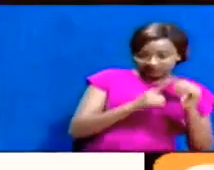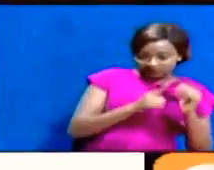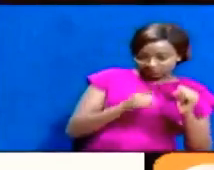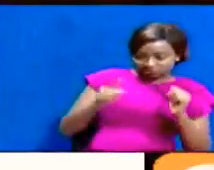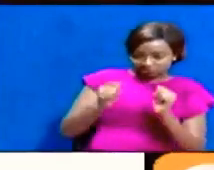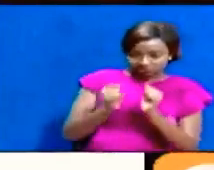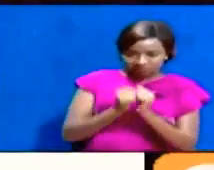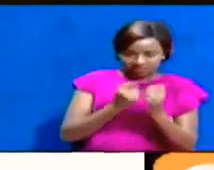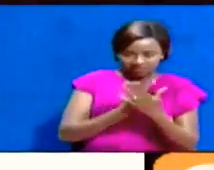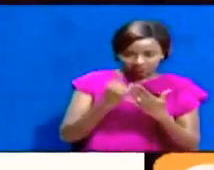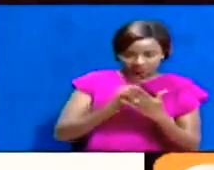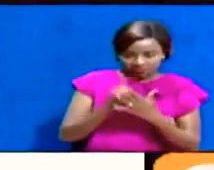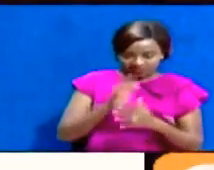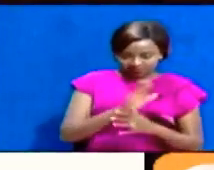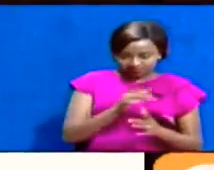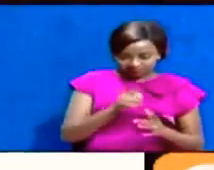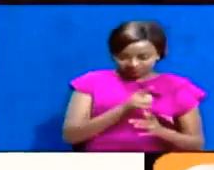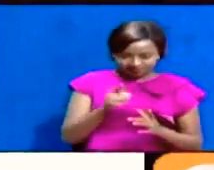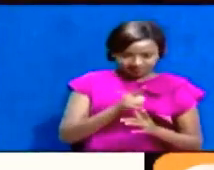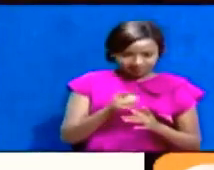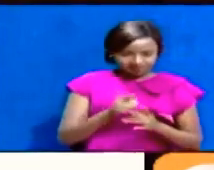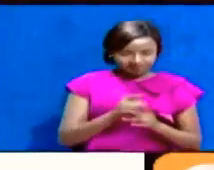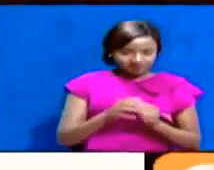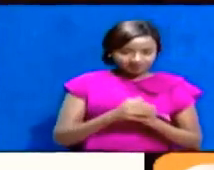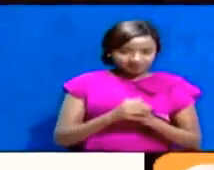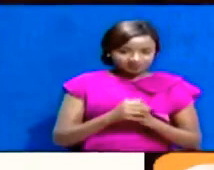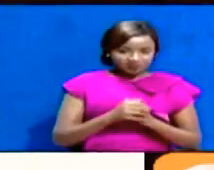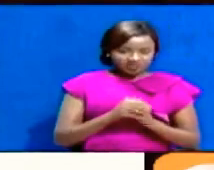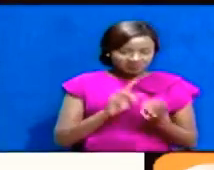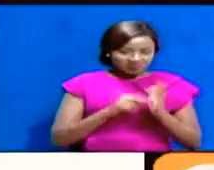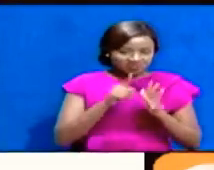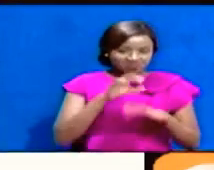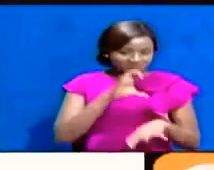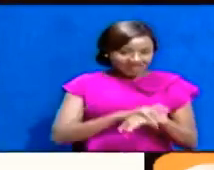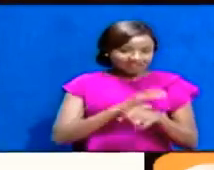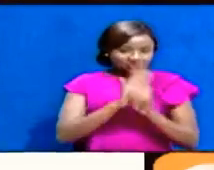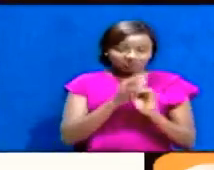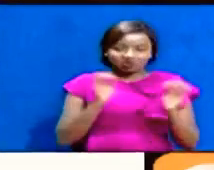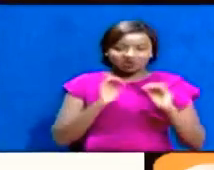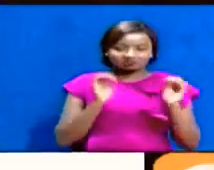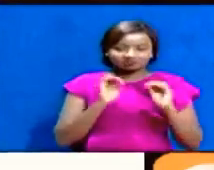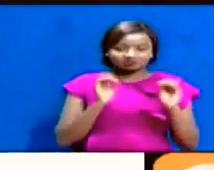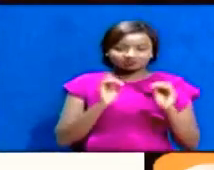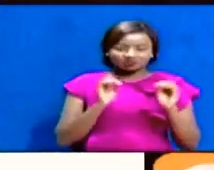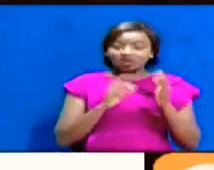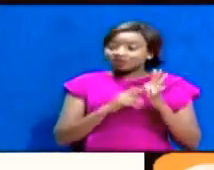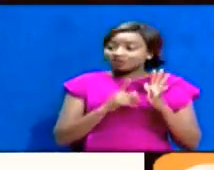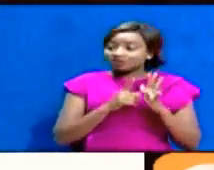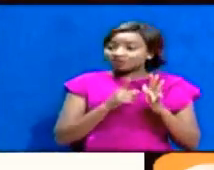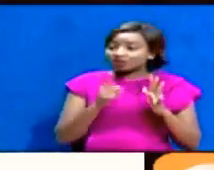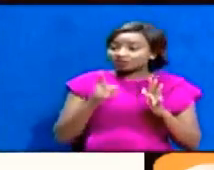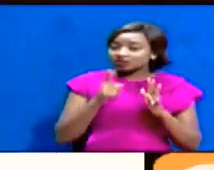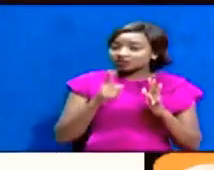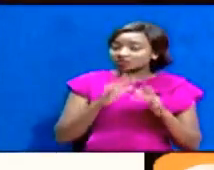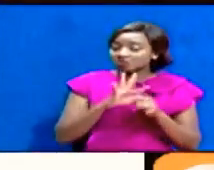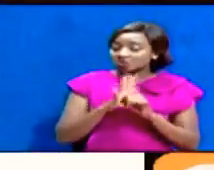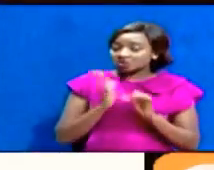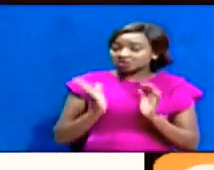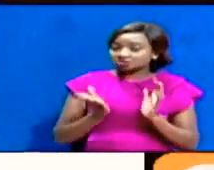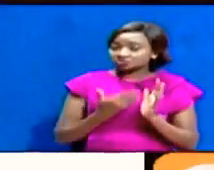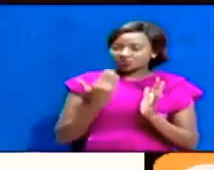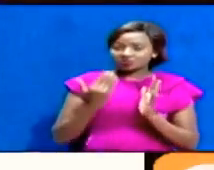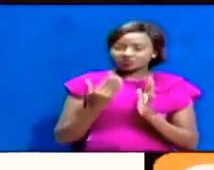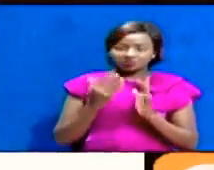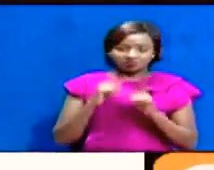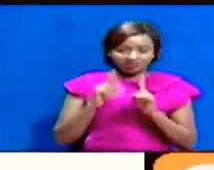hear the experience of my colleagues here. This is people who've got COVID, without vaccine. Yeah. From what